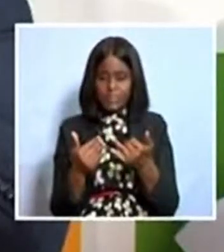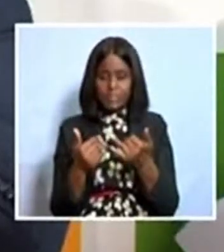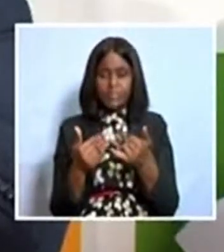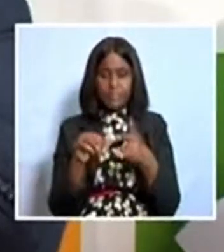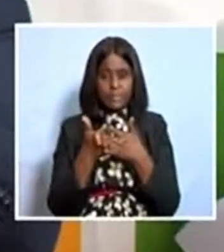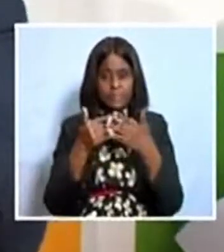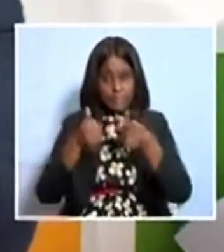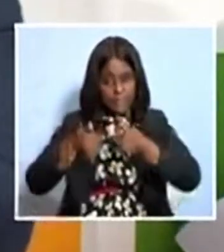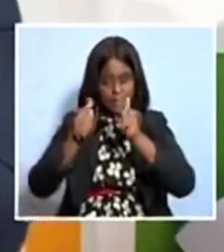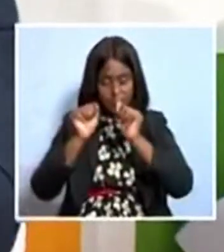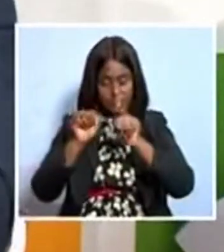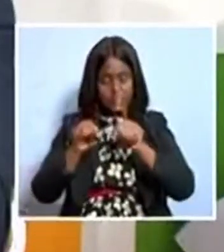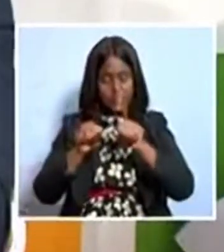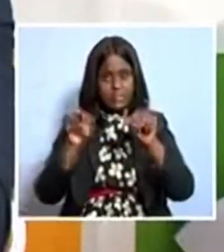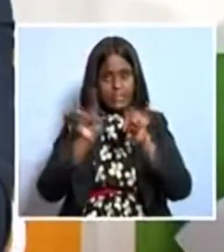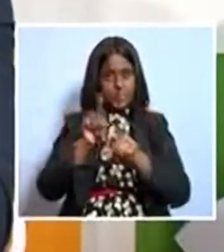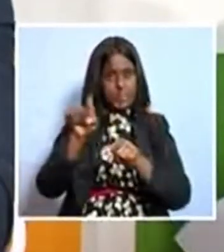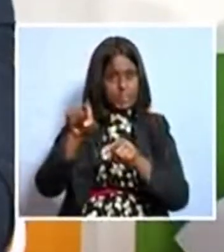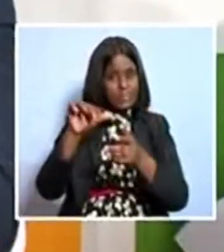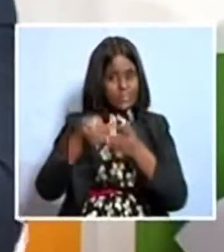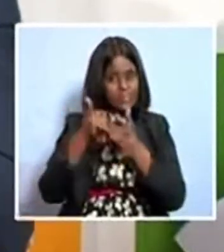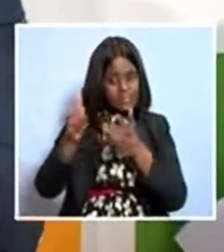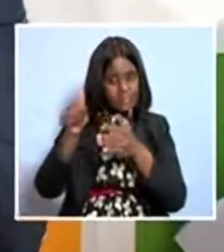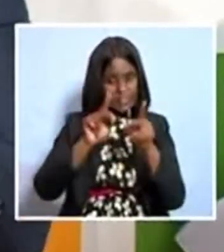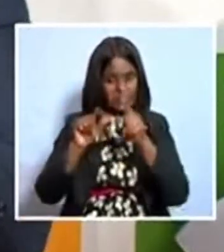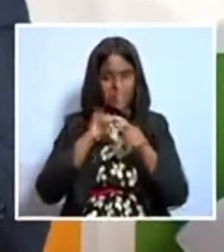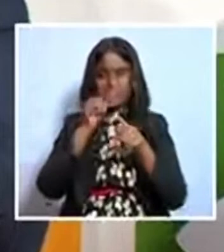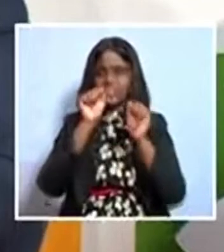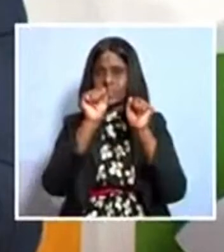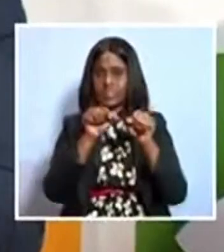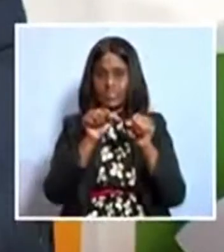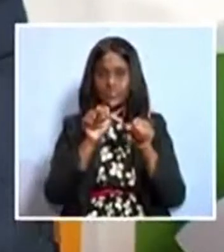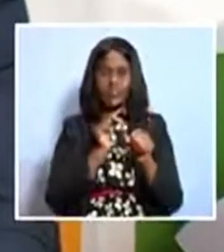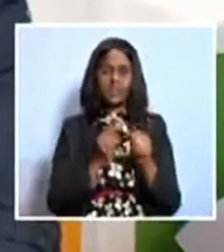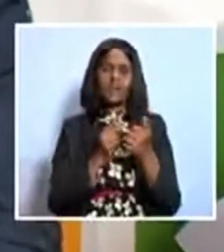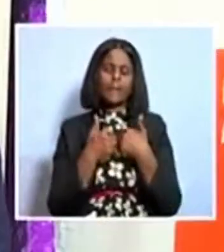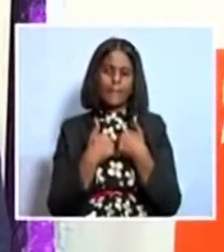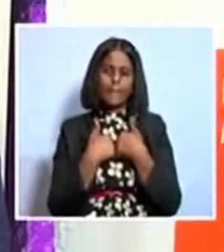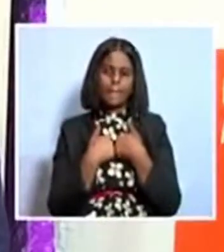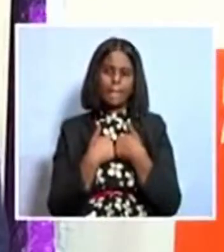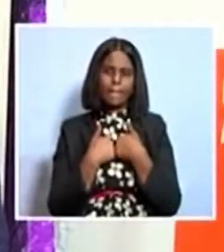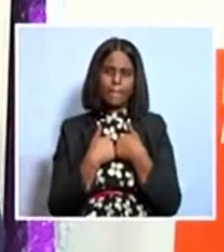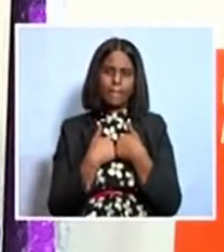How can they respond to a need that people are not able to? Do we have an